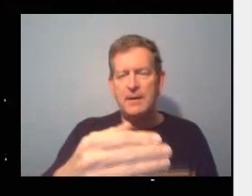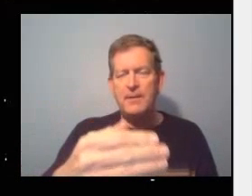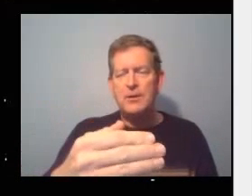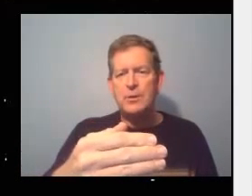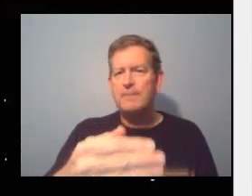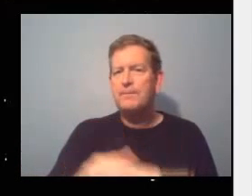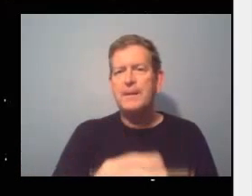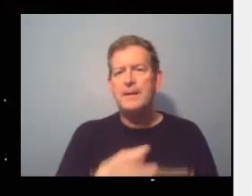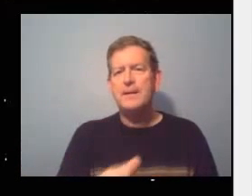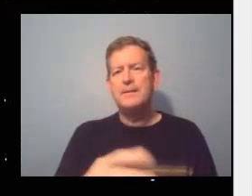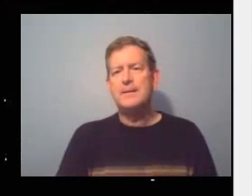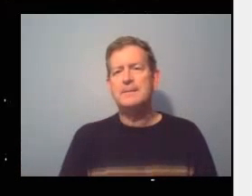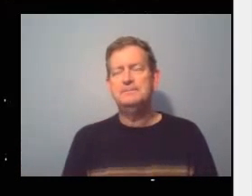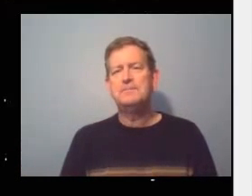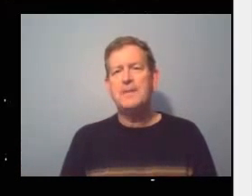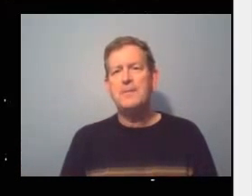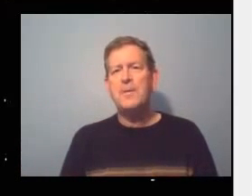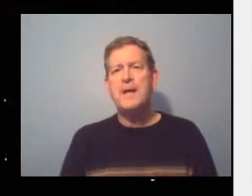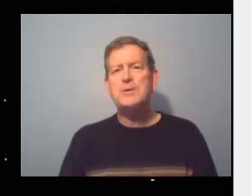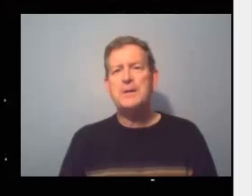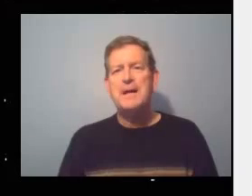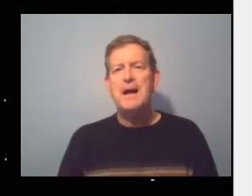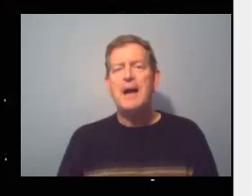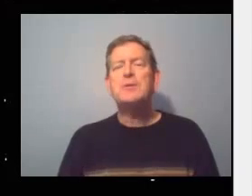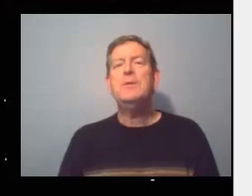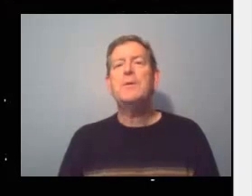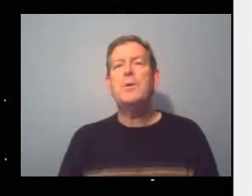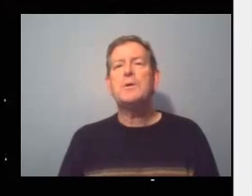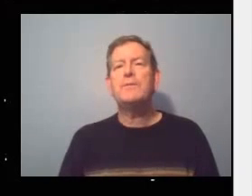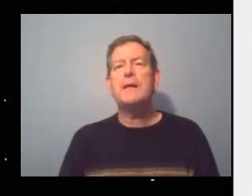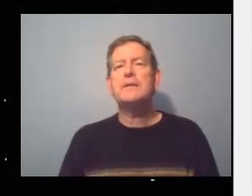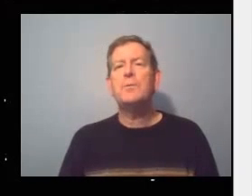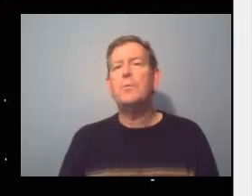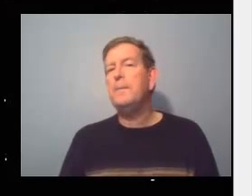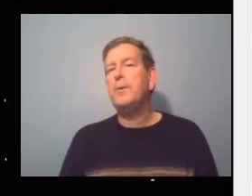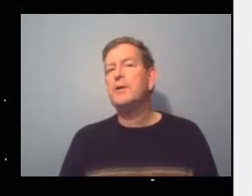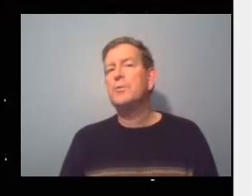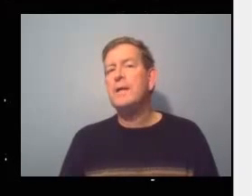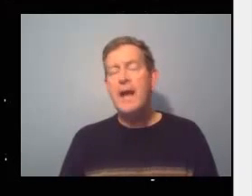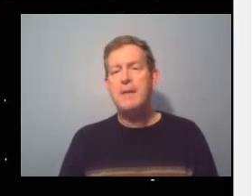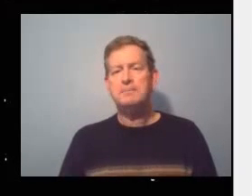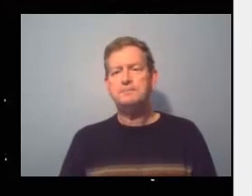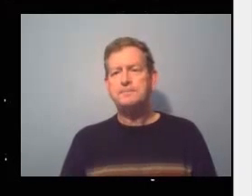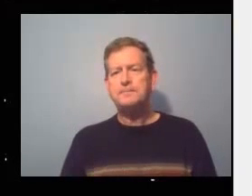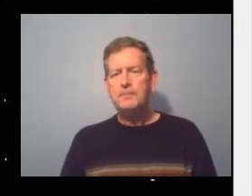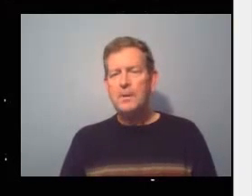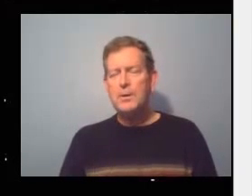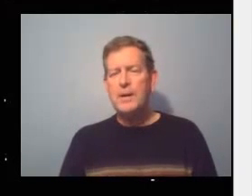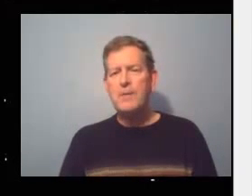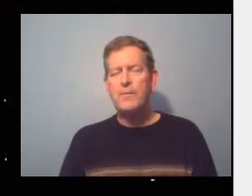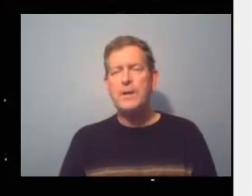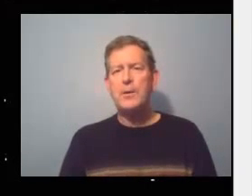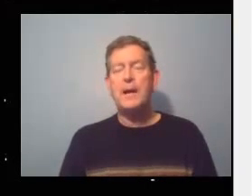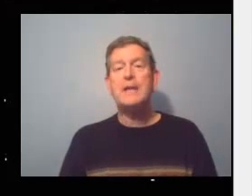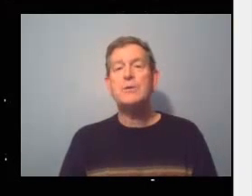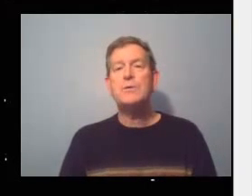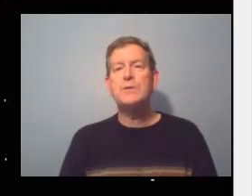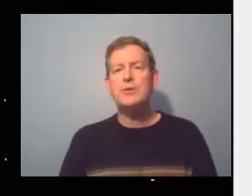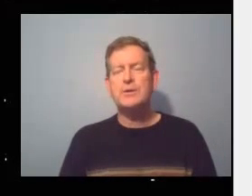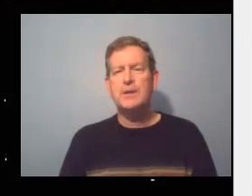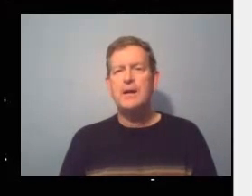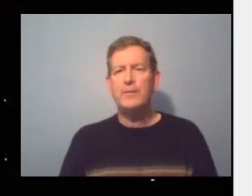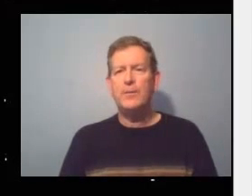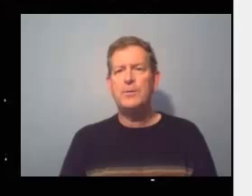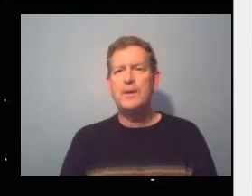idea eventually. Well, that's it. I'll see you in the course of lesson 1.28. You're now free to go to the last